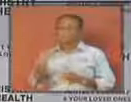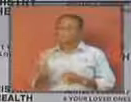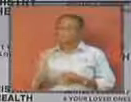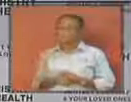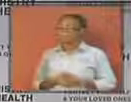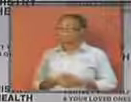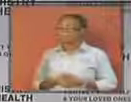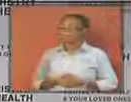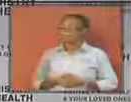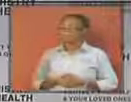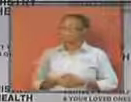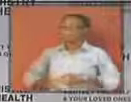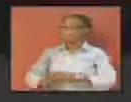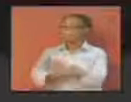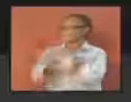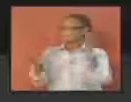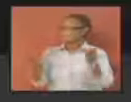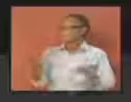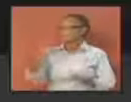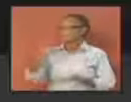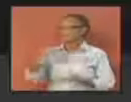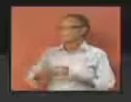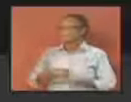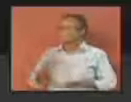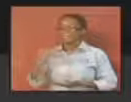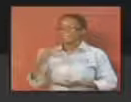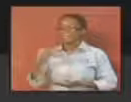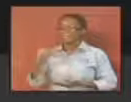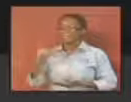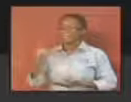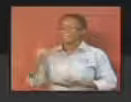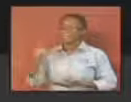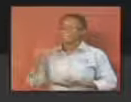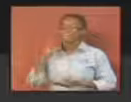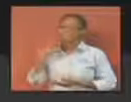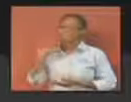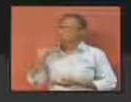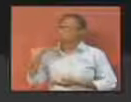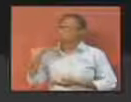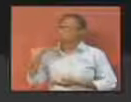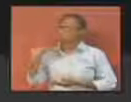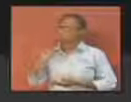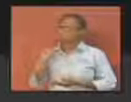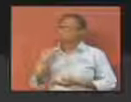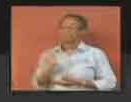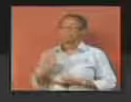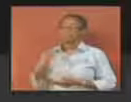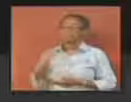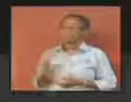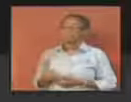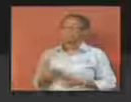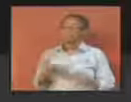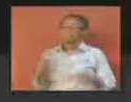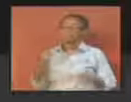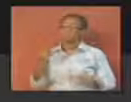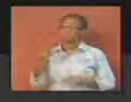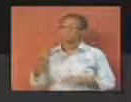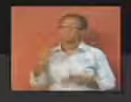Yes, good morning again. Clayton Clark, Radio Tambrin. A question from a member of the public.